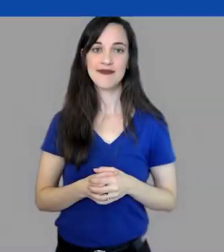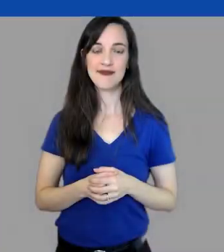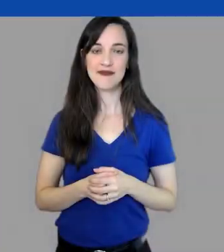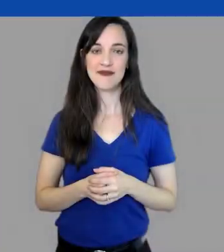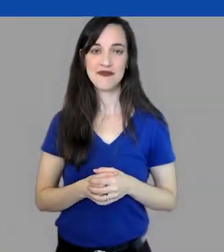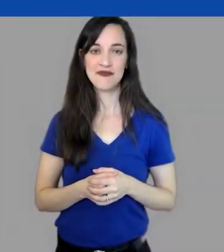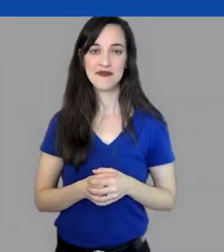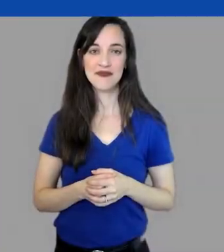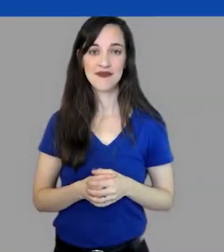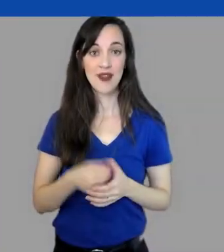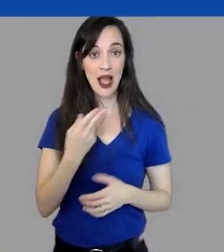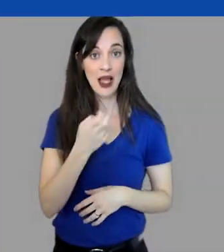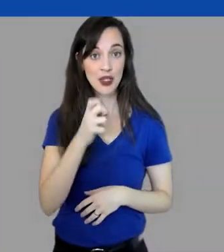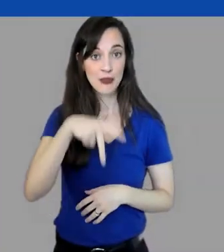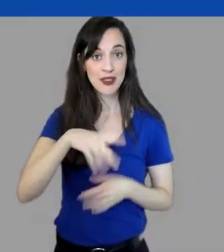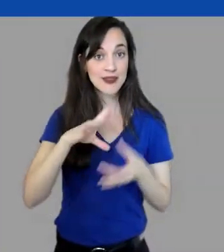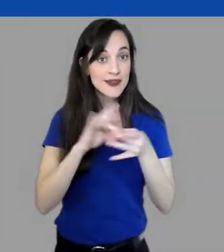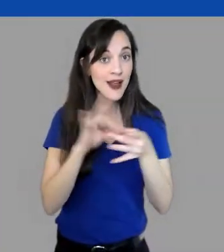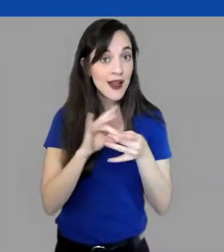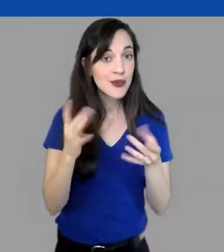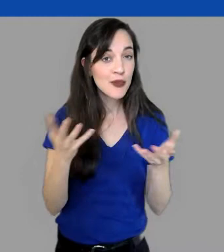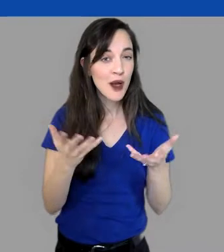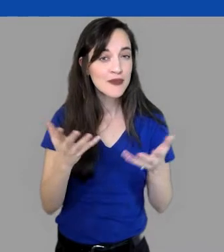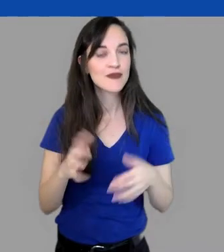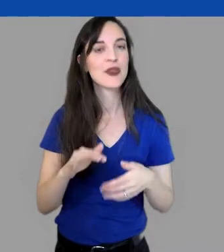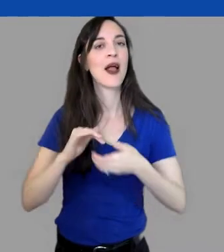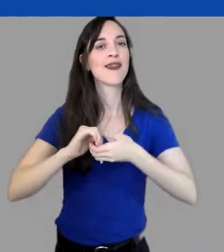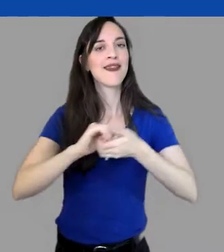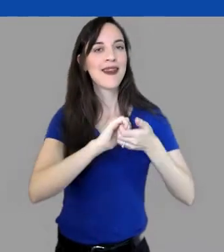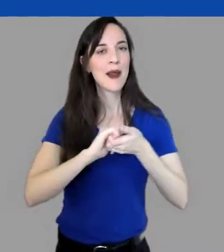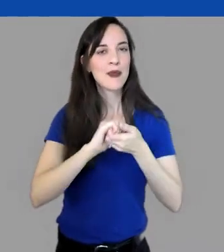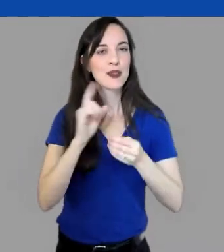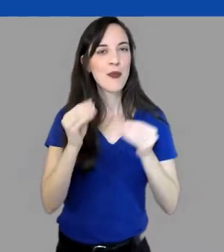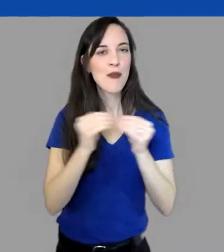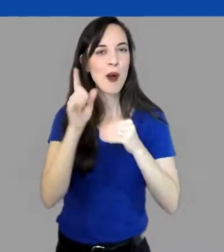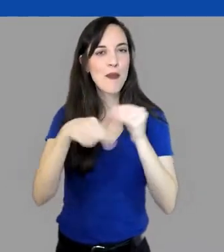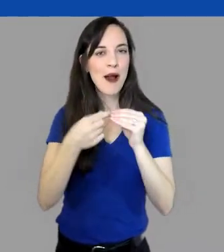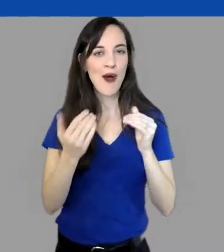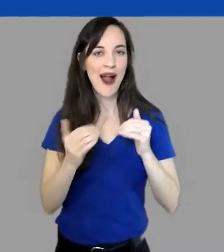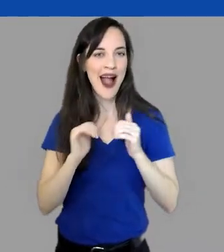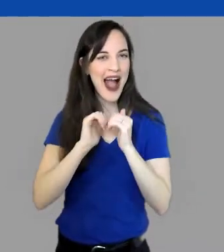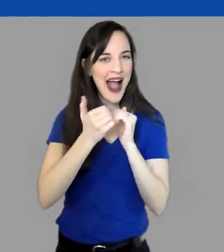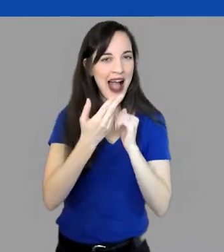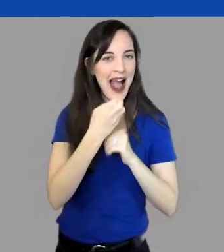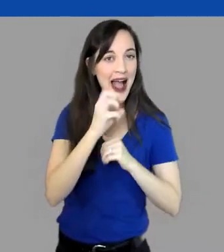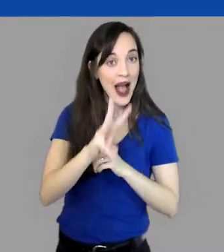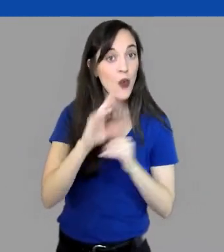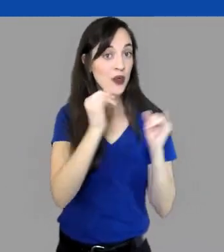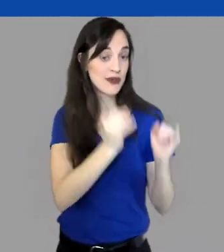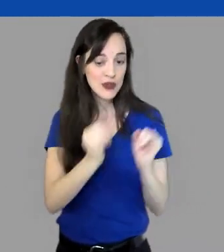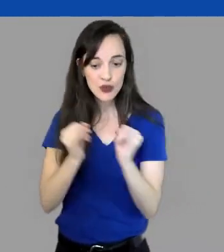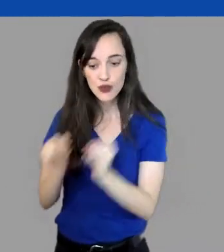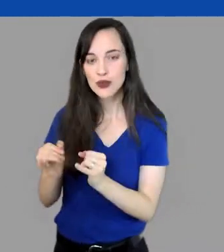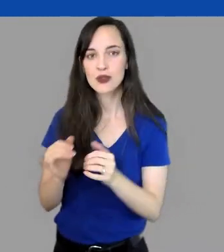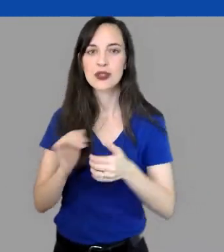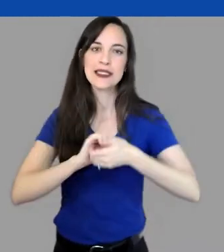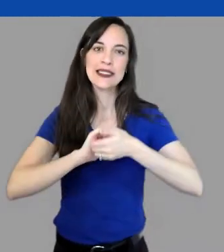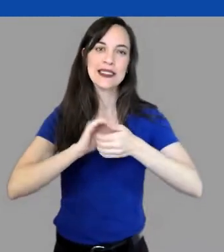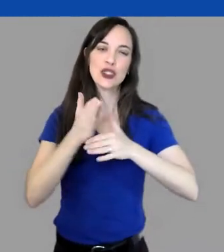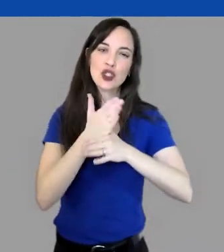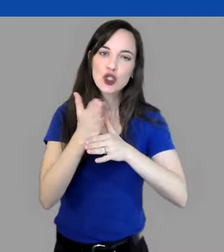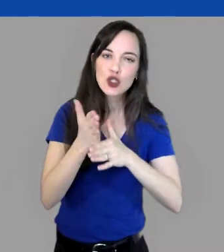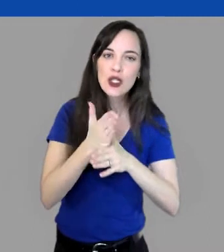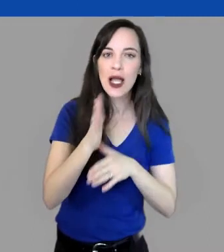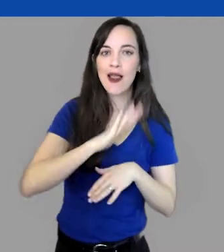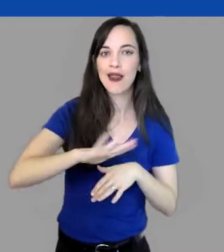The HLPs state that collaboration is more about how individuals share their work through